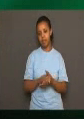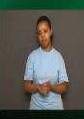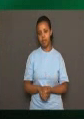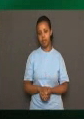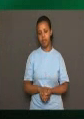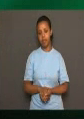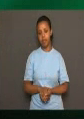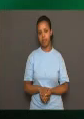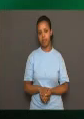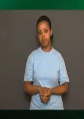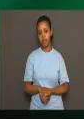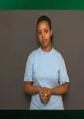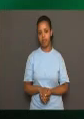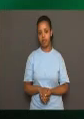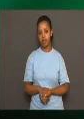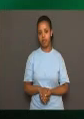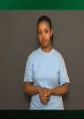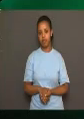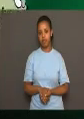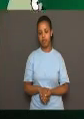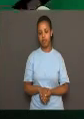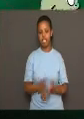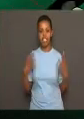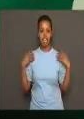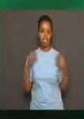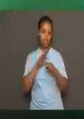Let's get back to our lesson.